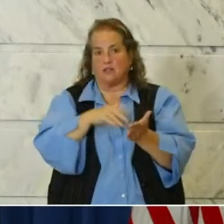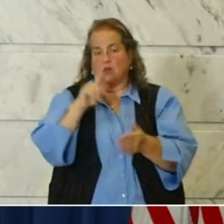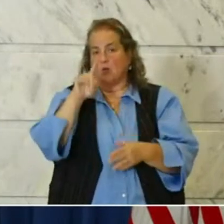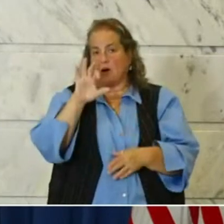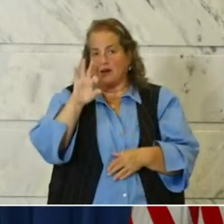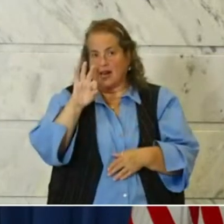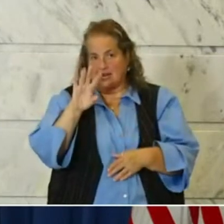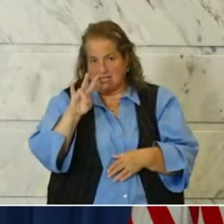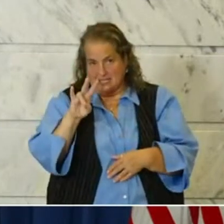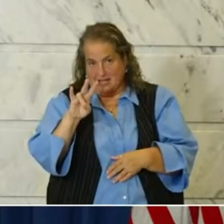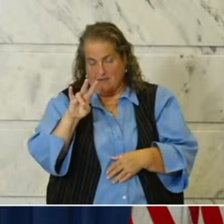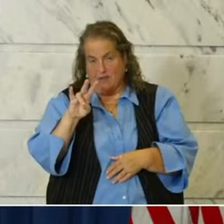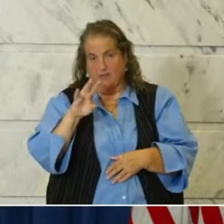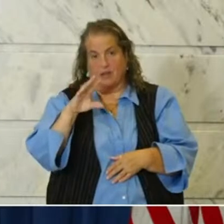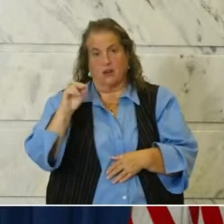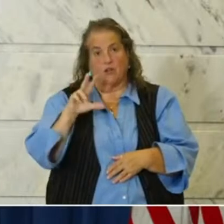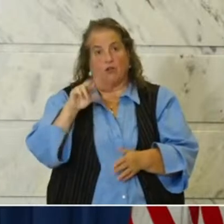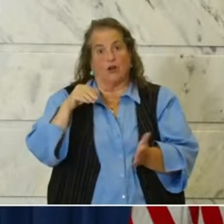32,197.